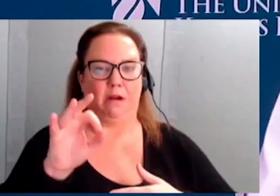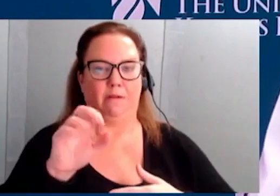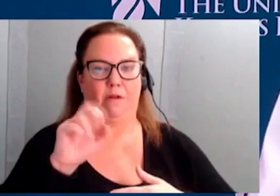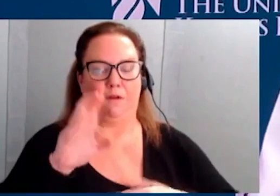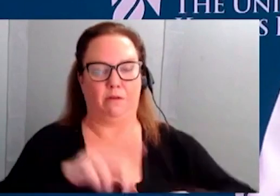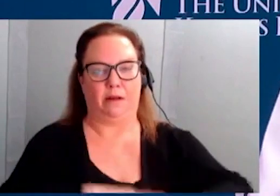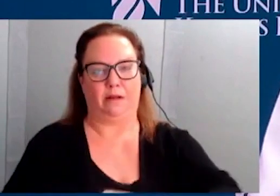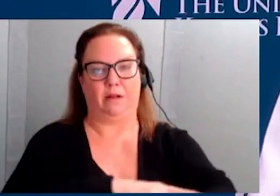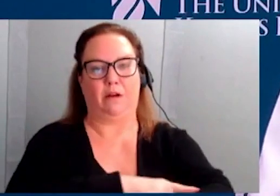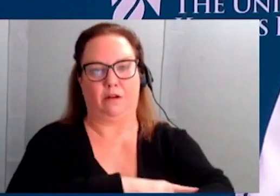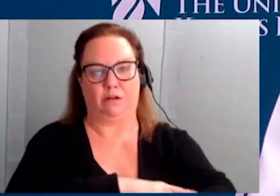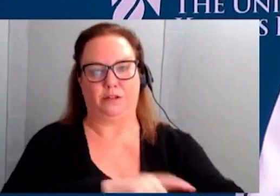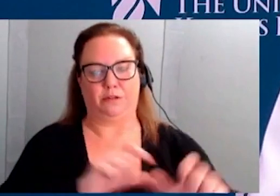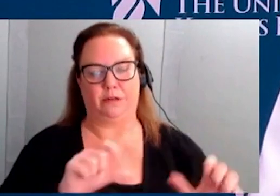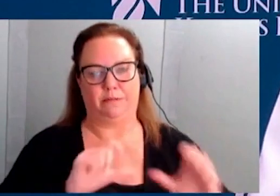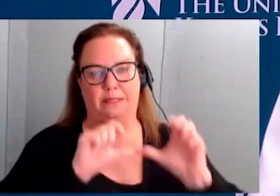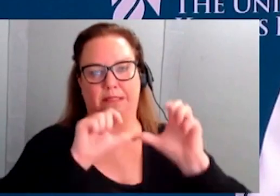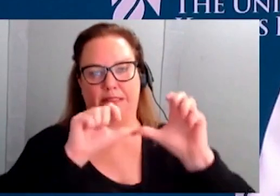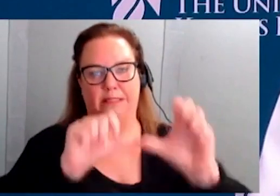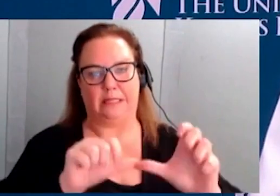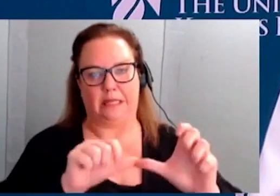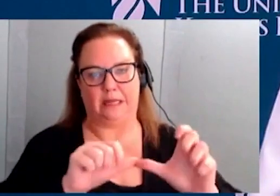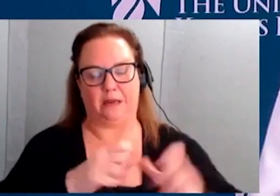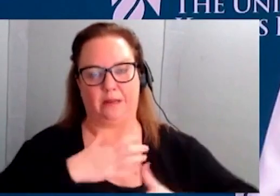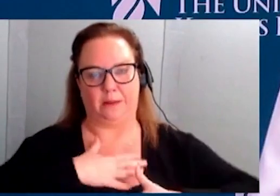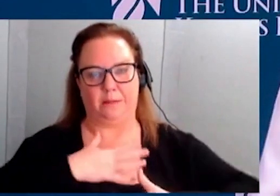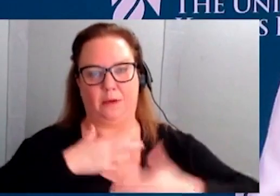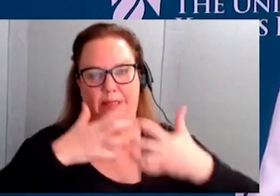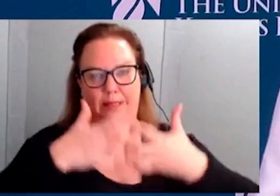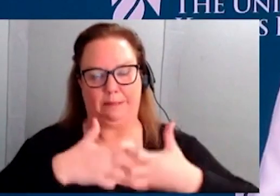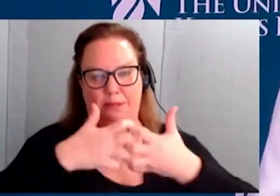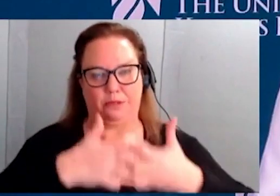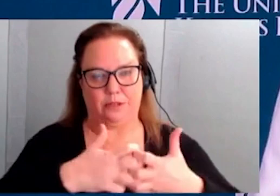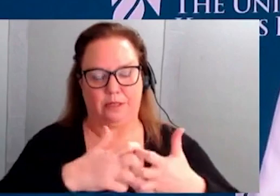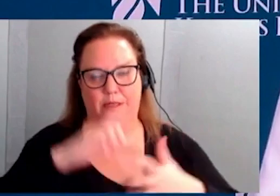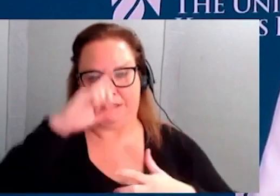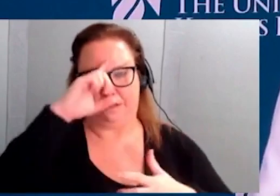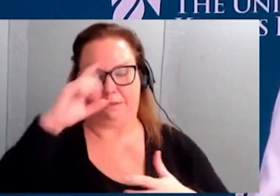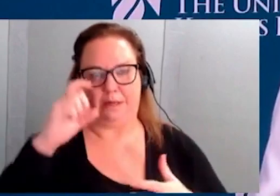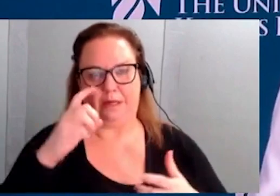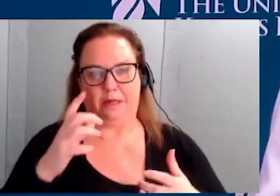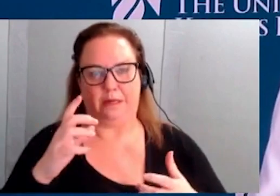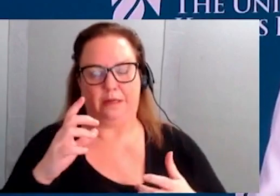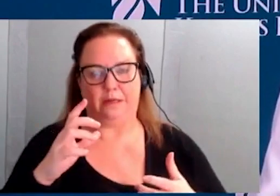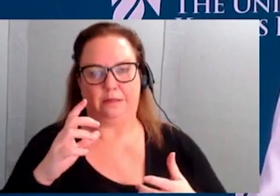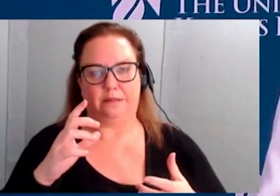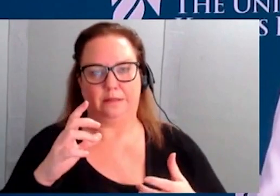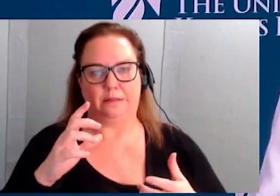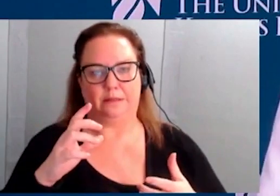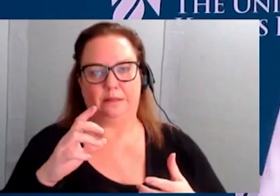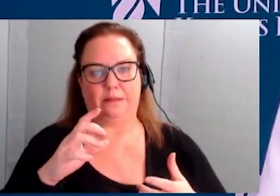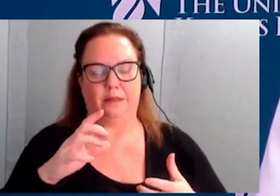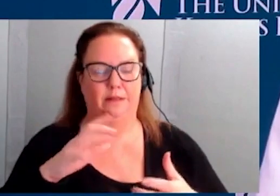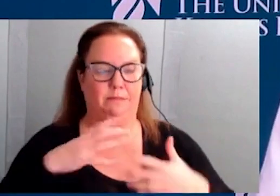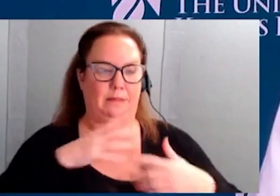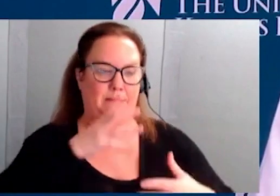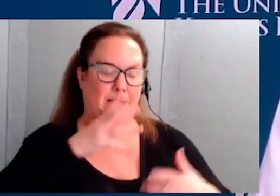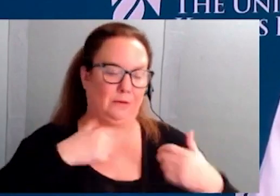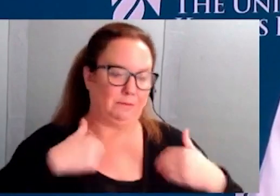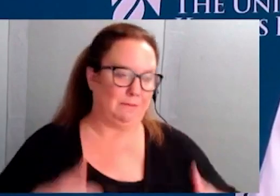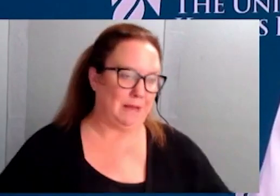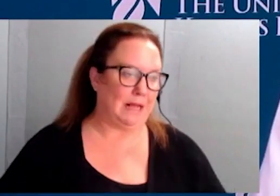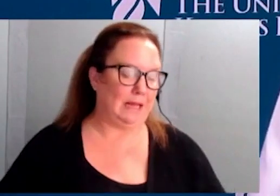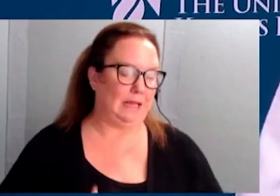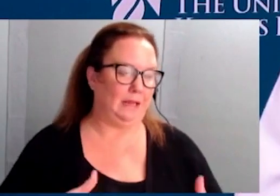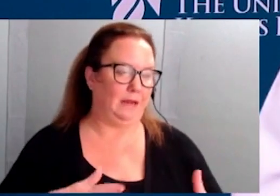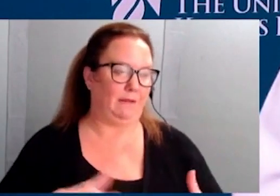she would have had to be on the ventilator, just because of the the physiologic effects of the pregnancy.